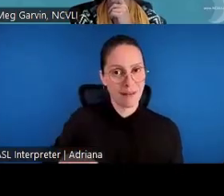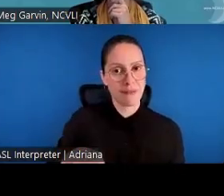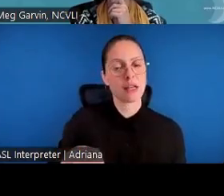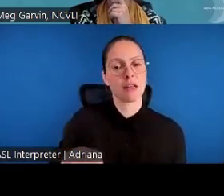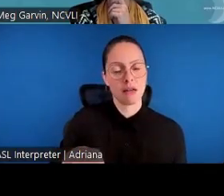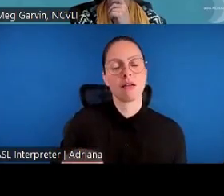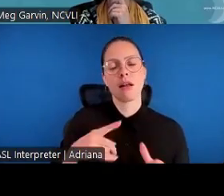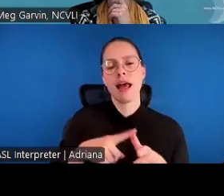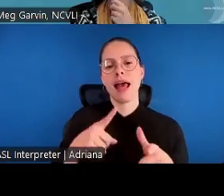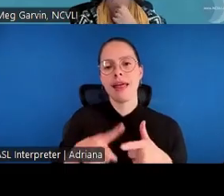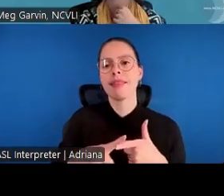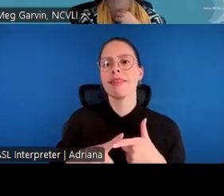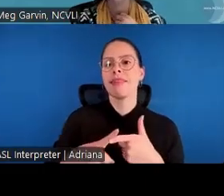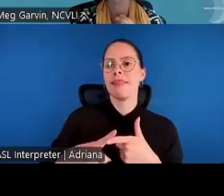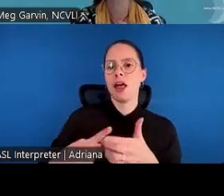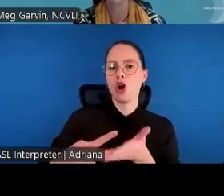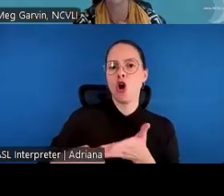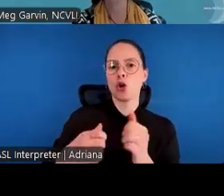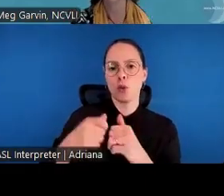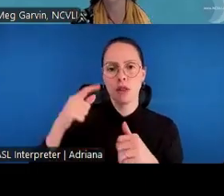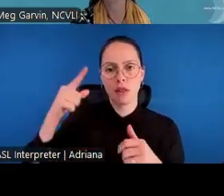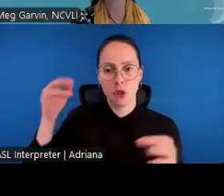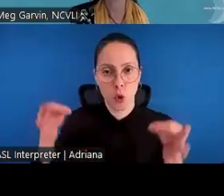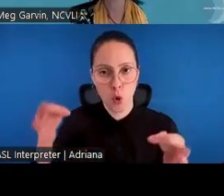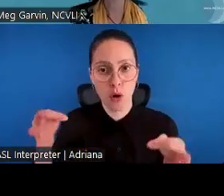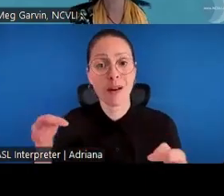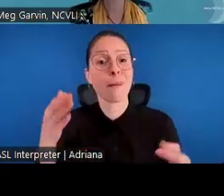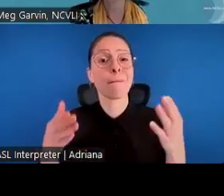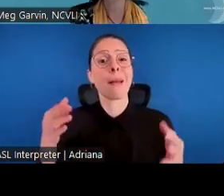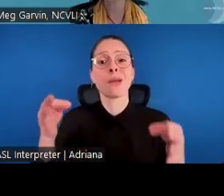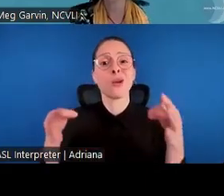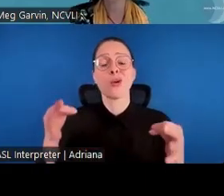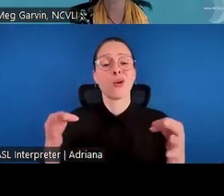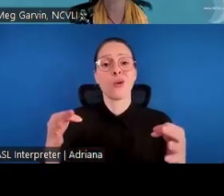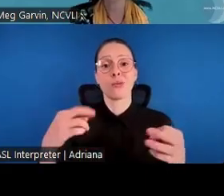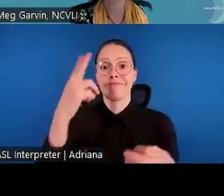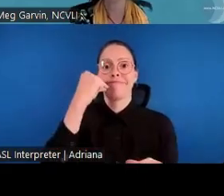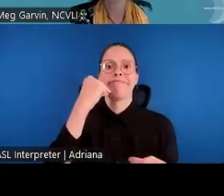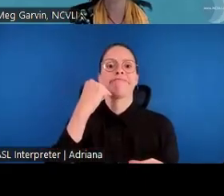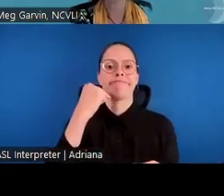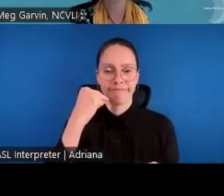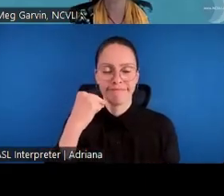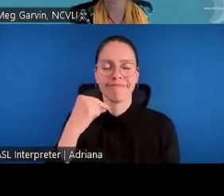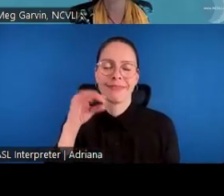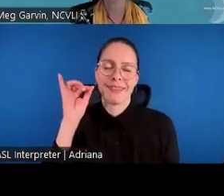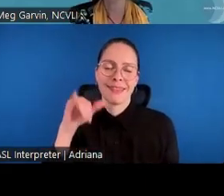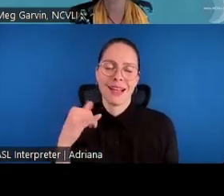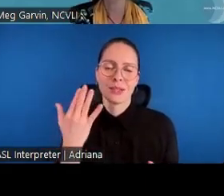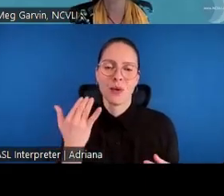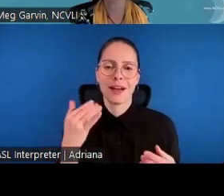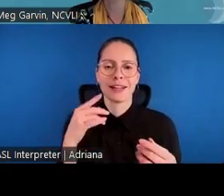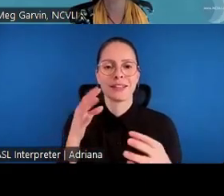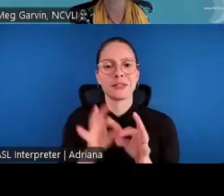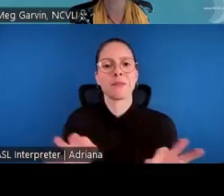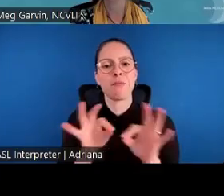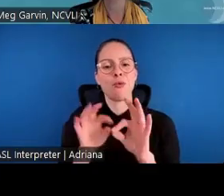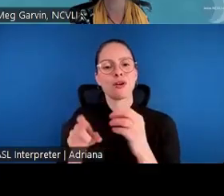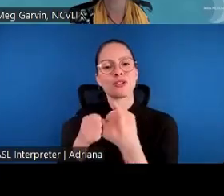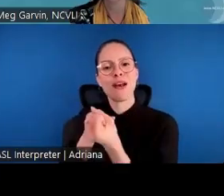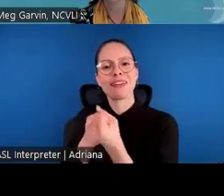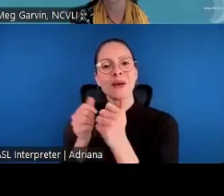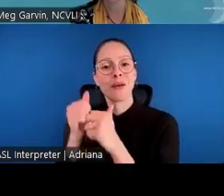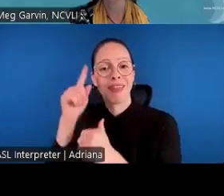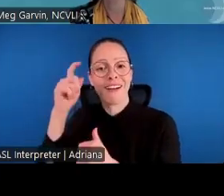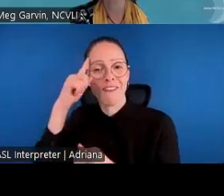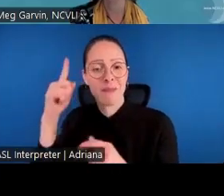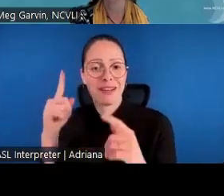make the arguments with the court. It may be that the court shuts you down, so then that's why it's so important for you to be advocating with the government as well.